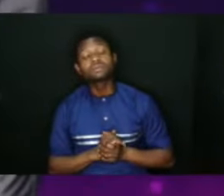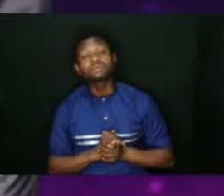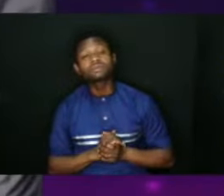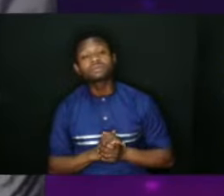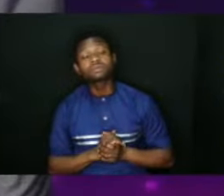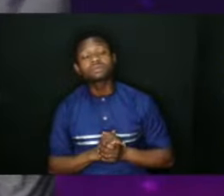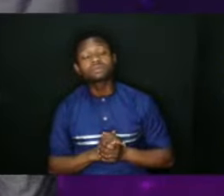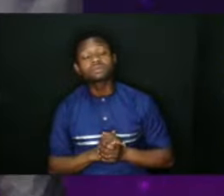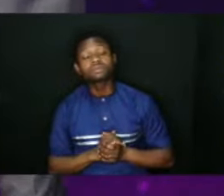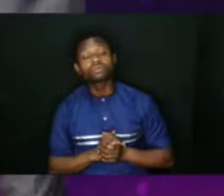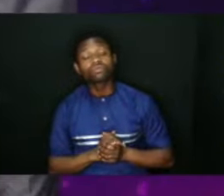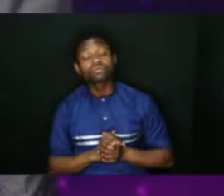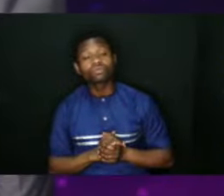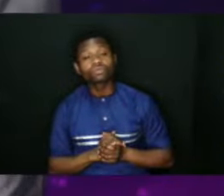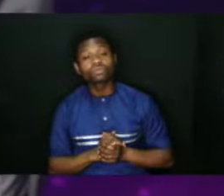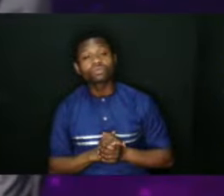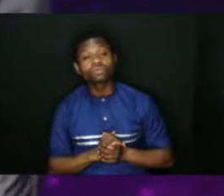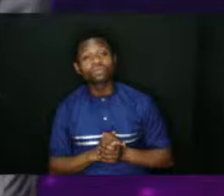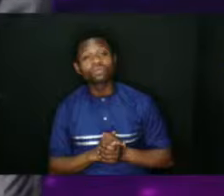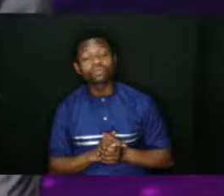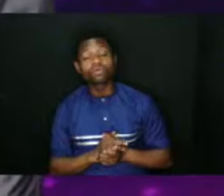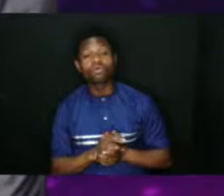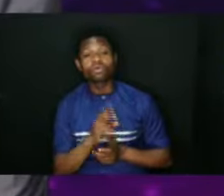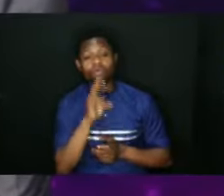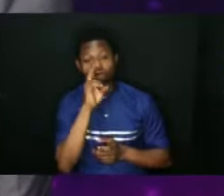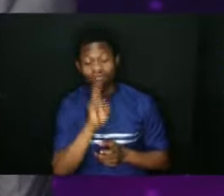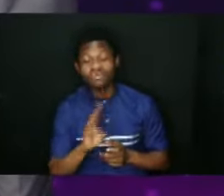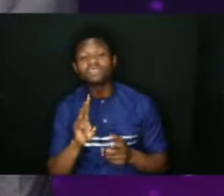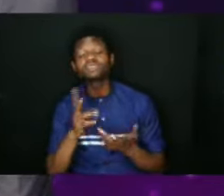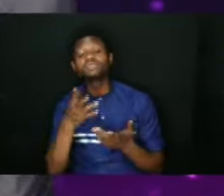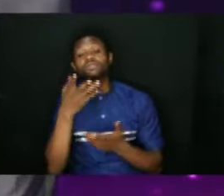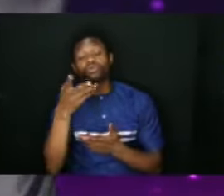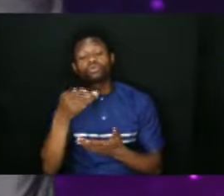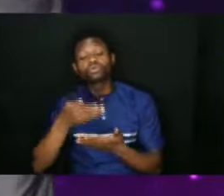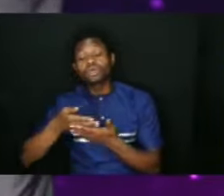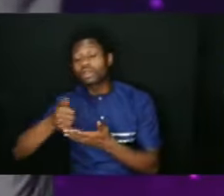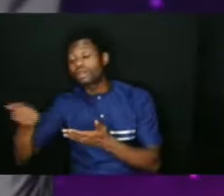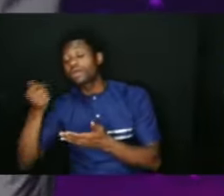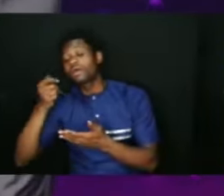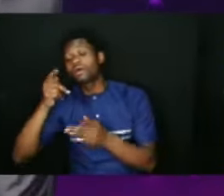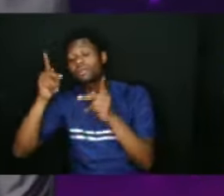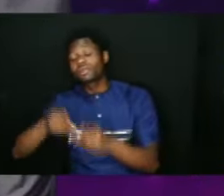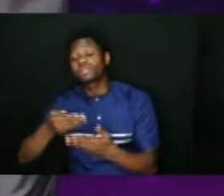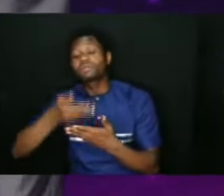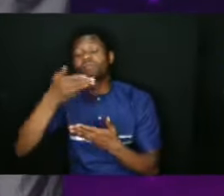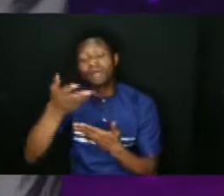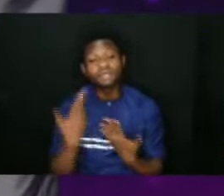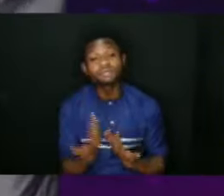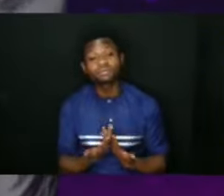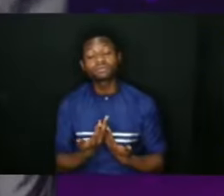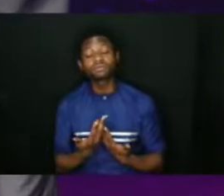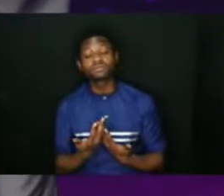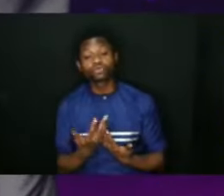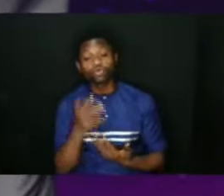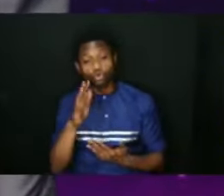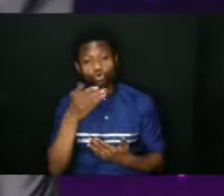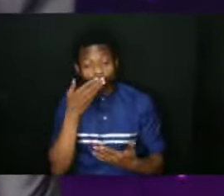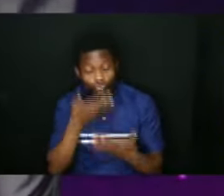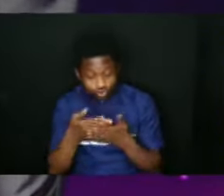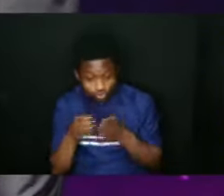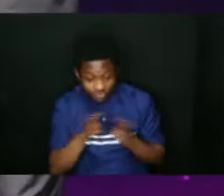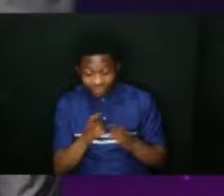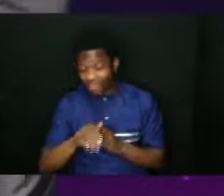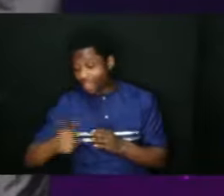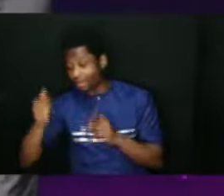this virtue go along with you as we transform our world. Yimpae ma wo sɛ sa obrabosu papa yi ɛno be nante